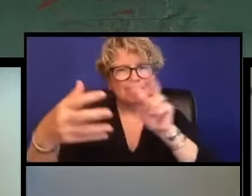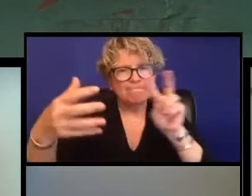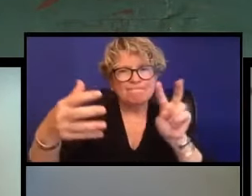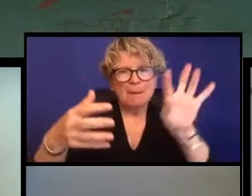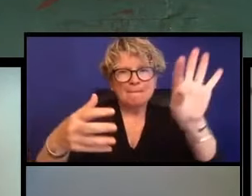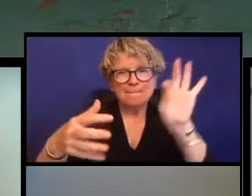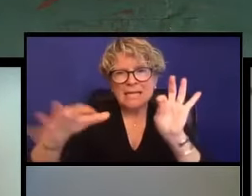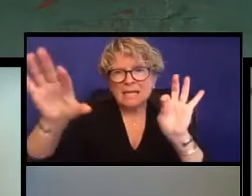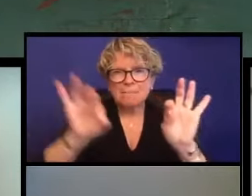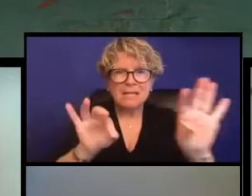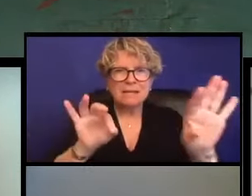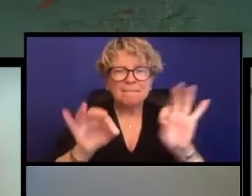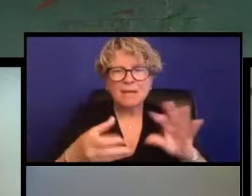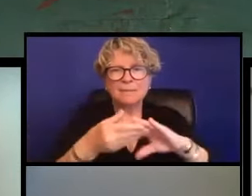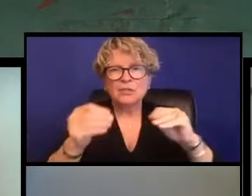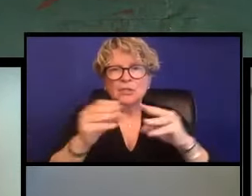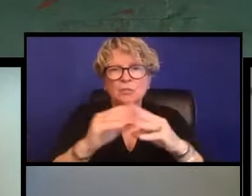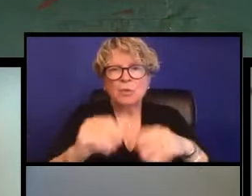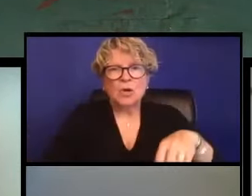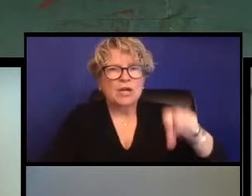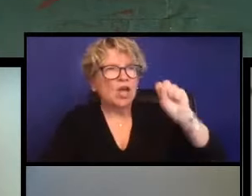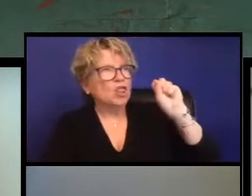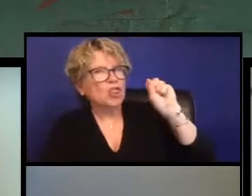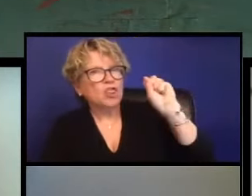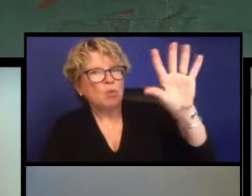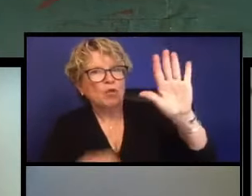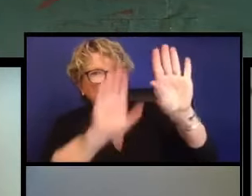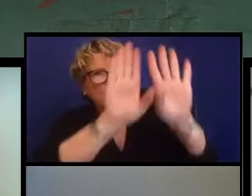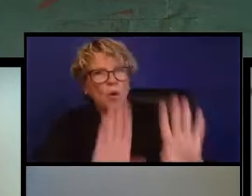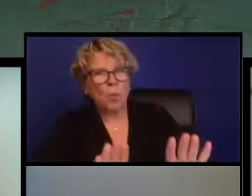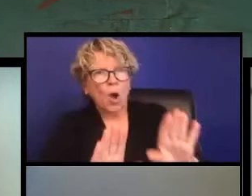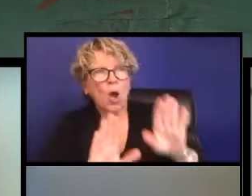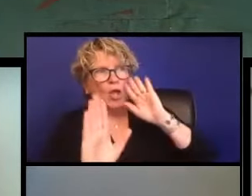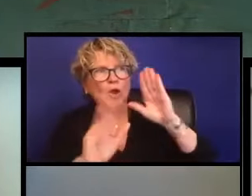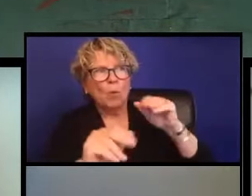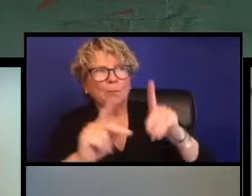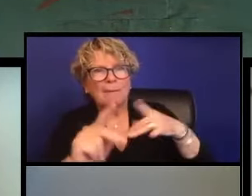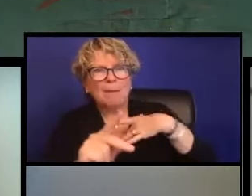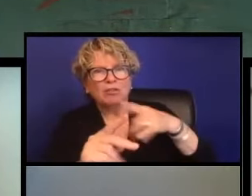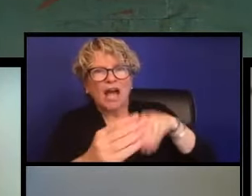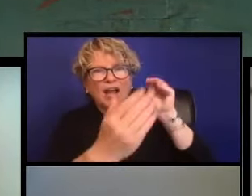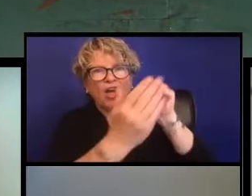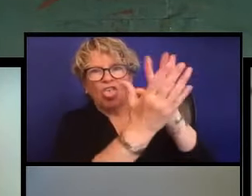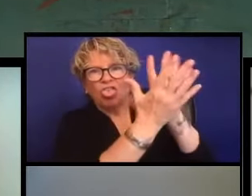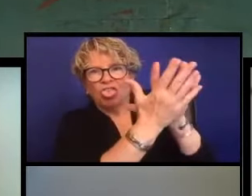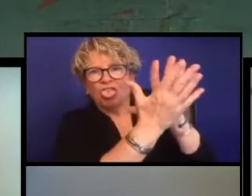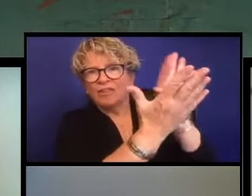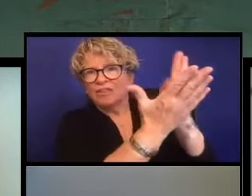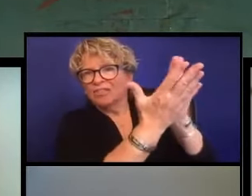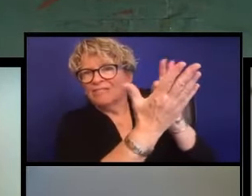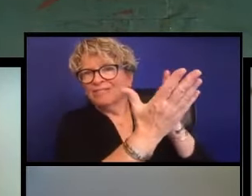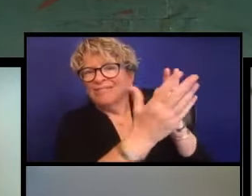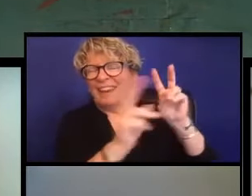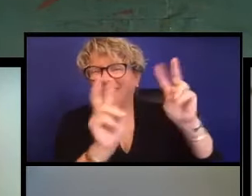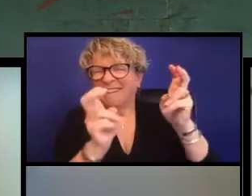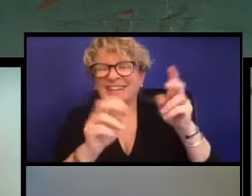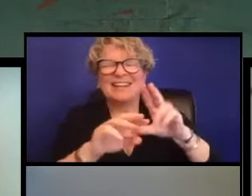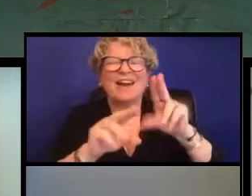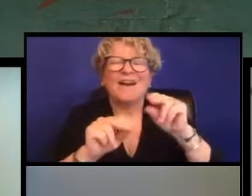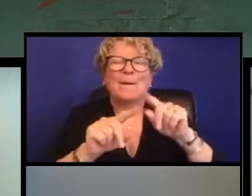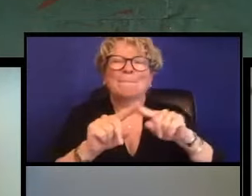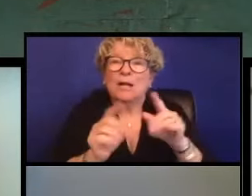out there on the wall and seeing if they'll stick. It is about like encouraging writers. It's about seeing our